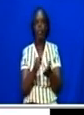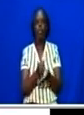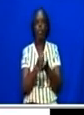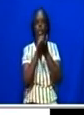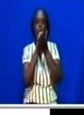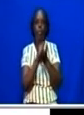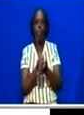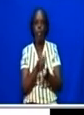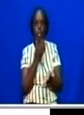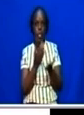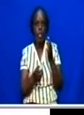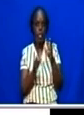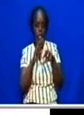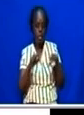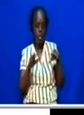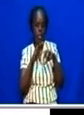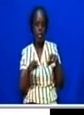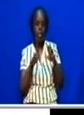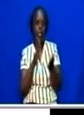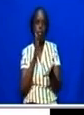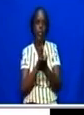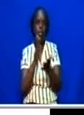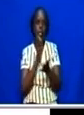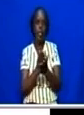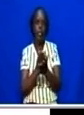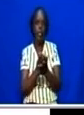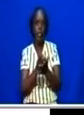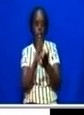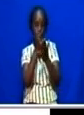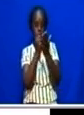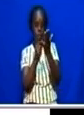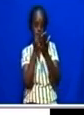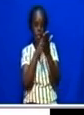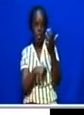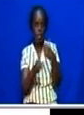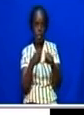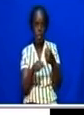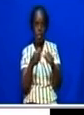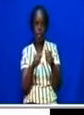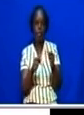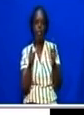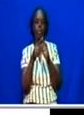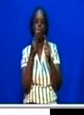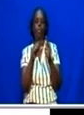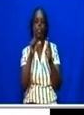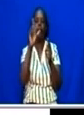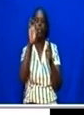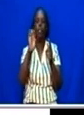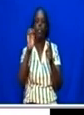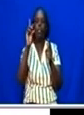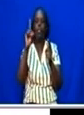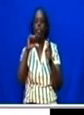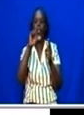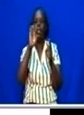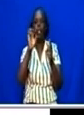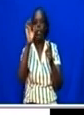in checking on the accuracy of posting transactions to the ledger. Assist